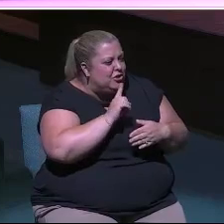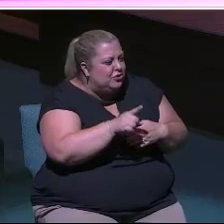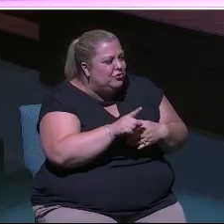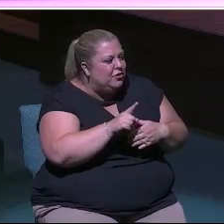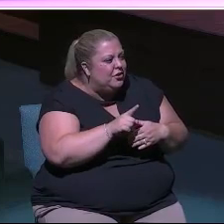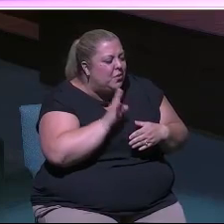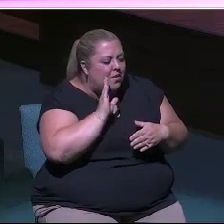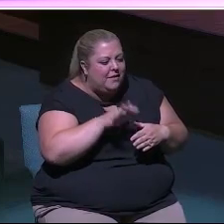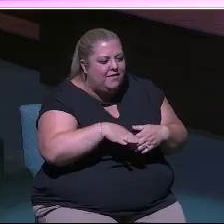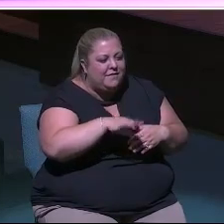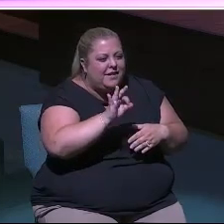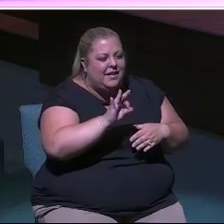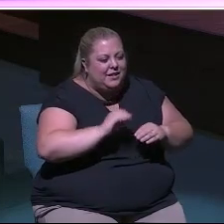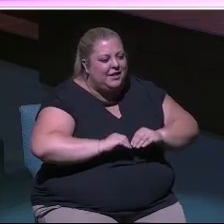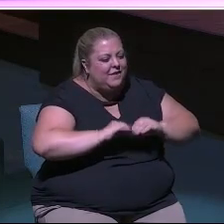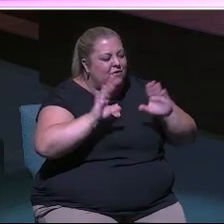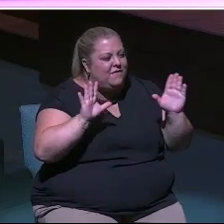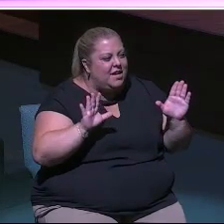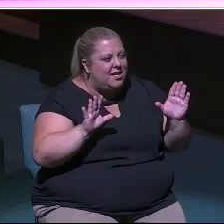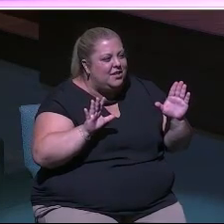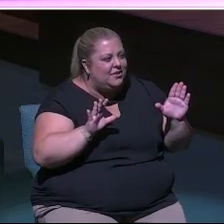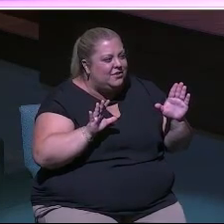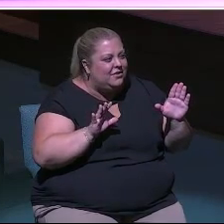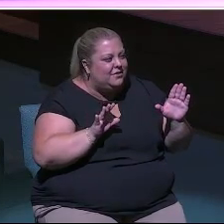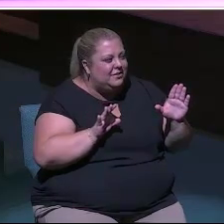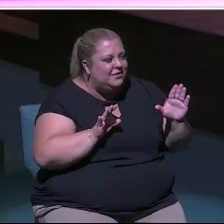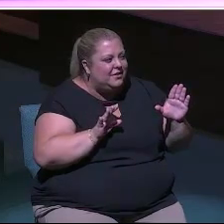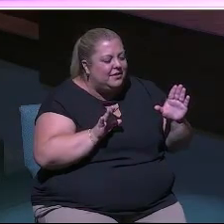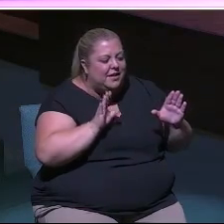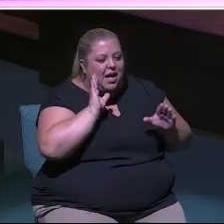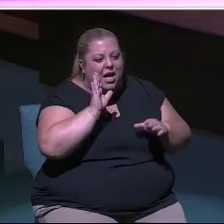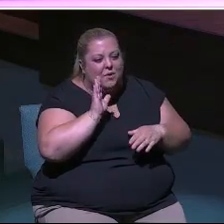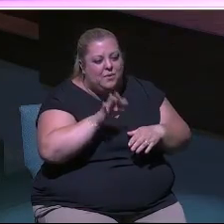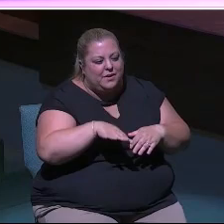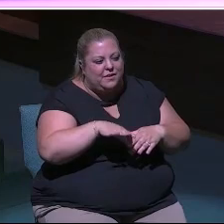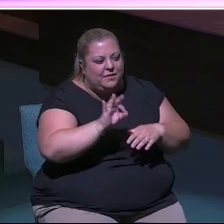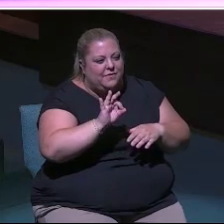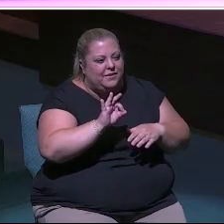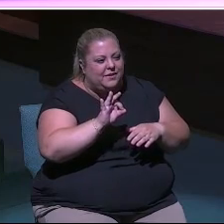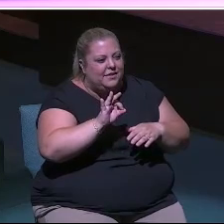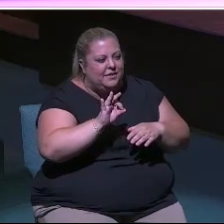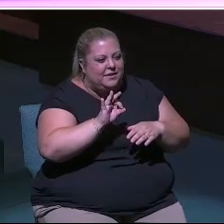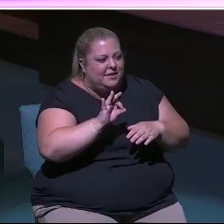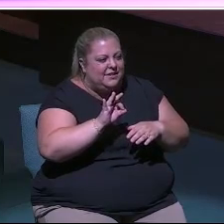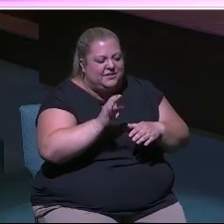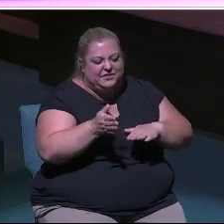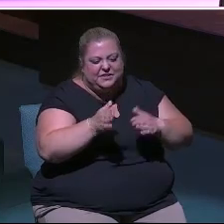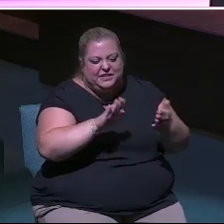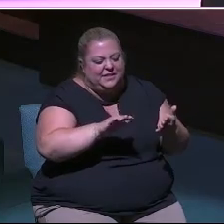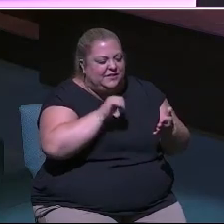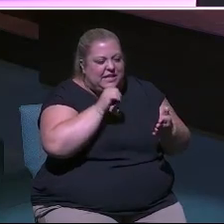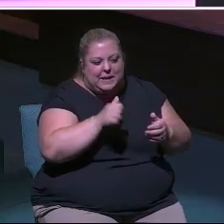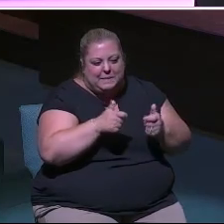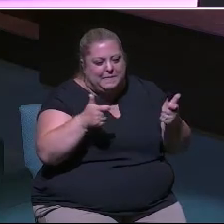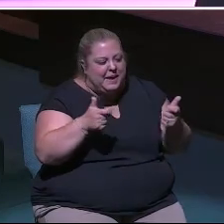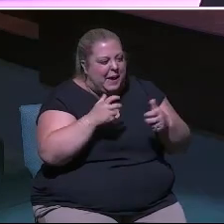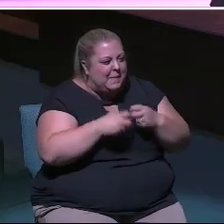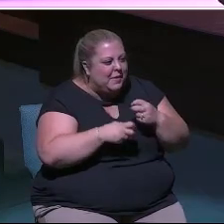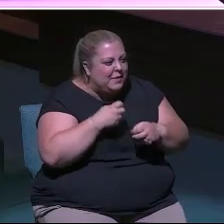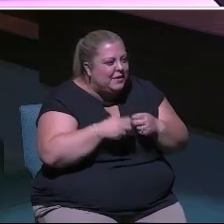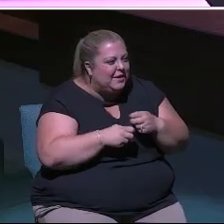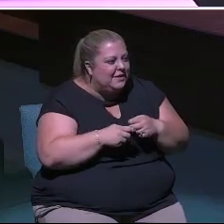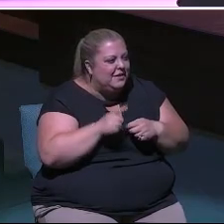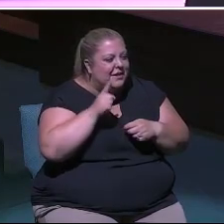going to finally be revealed. Oh, I'm going to find death ain't no big deal. He'll